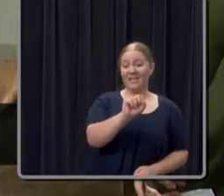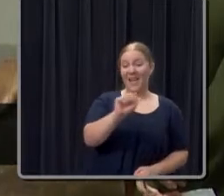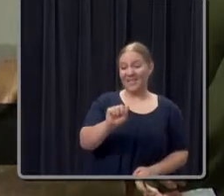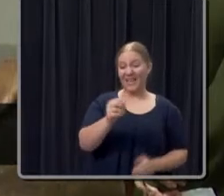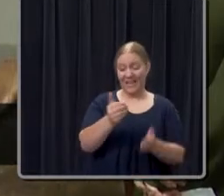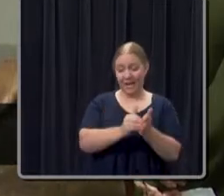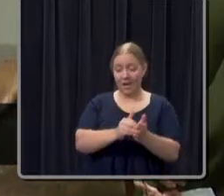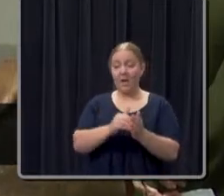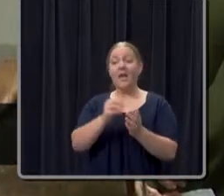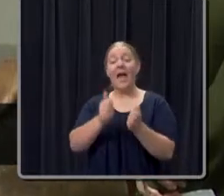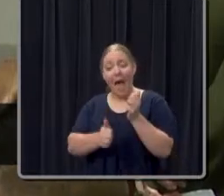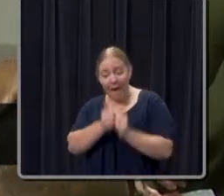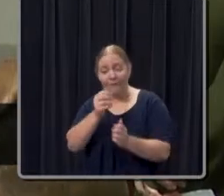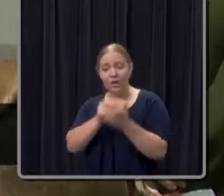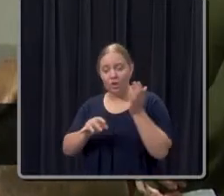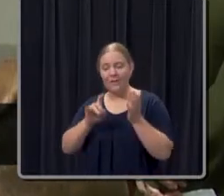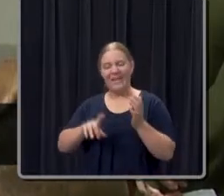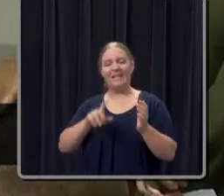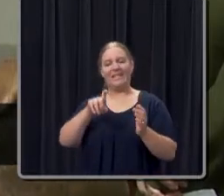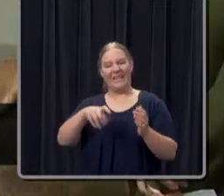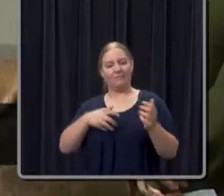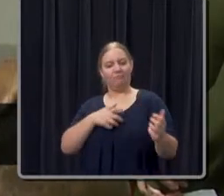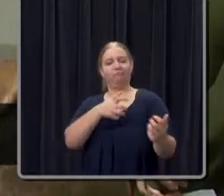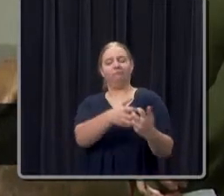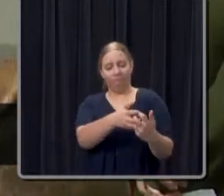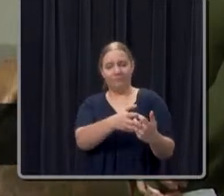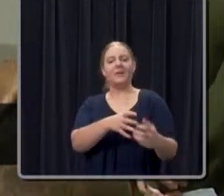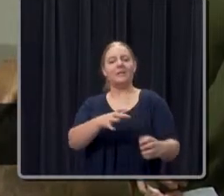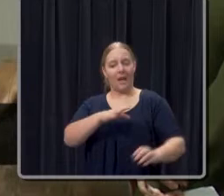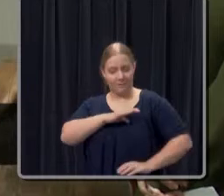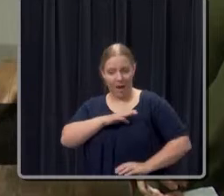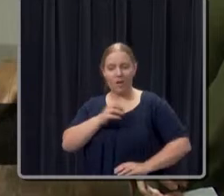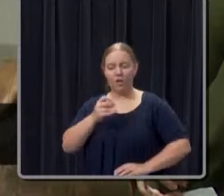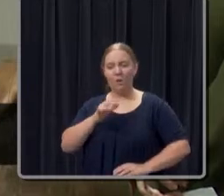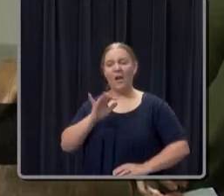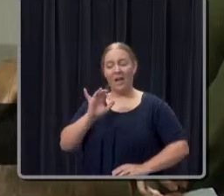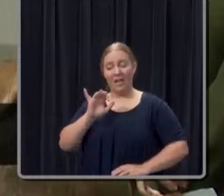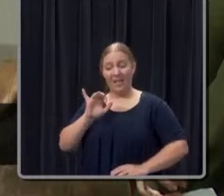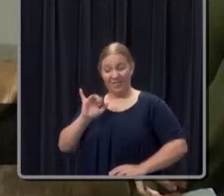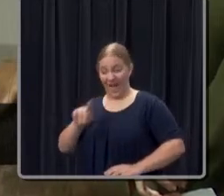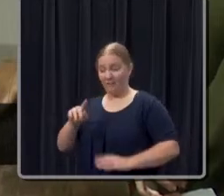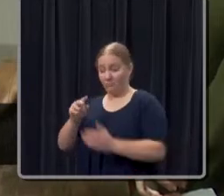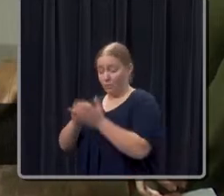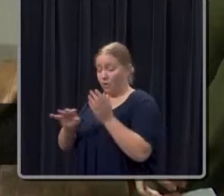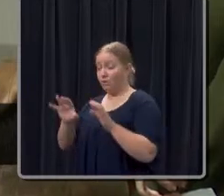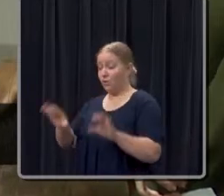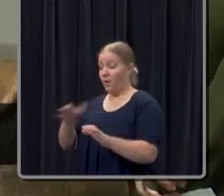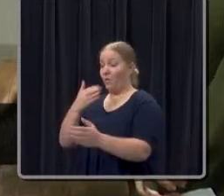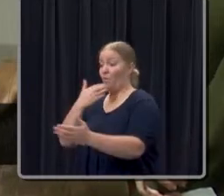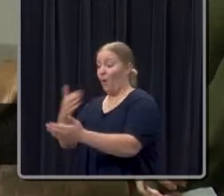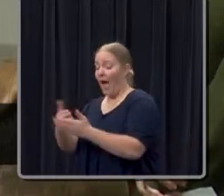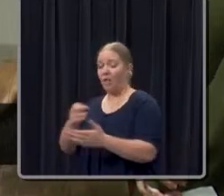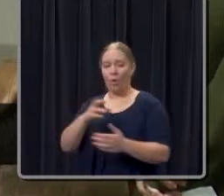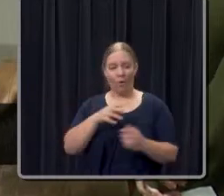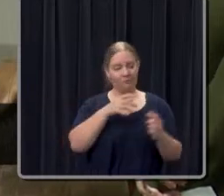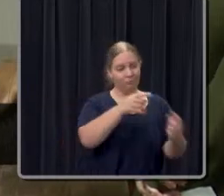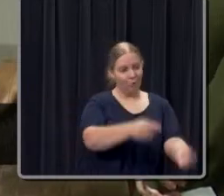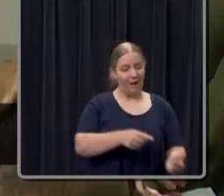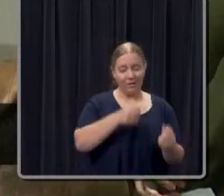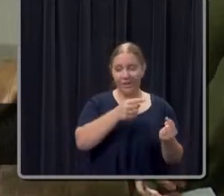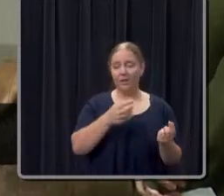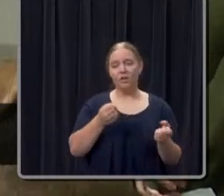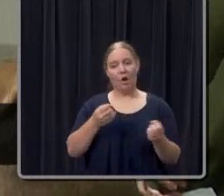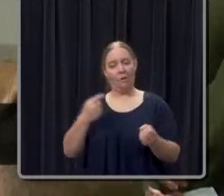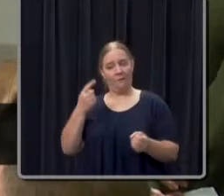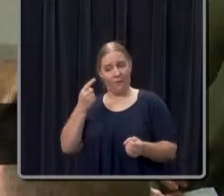to have, their needs met. And so whether that's a student who is, doing really, really well or a student who's struggling. And so